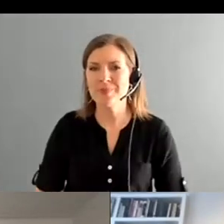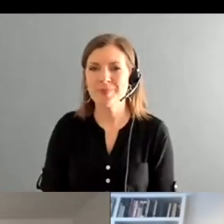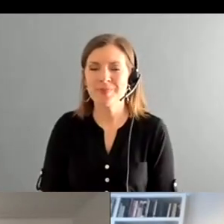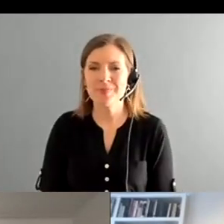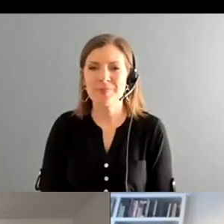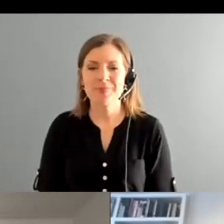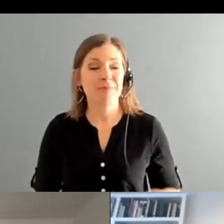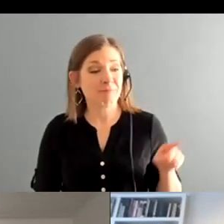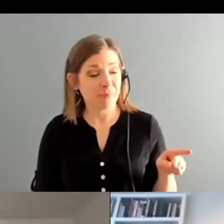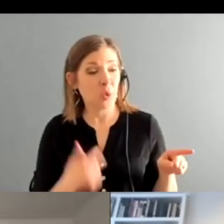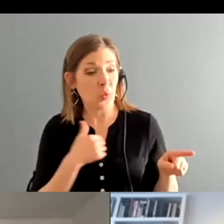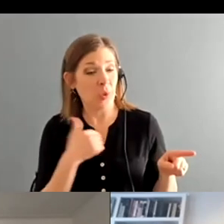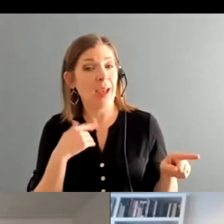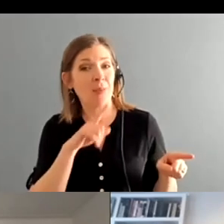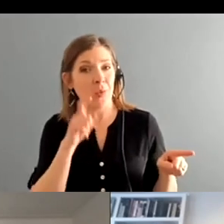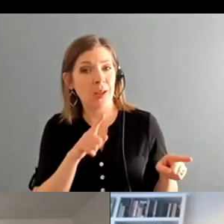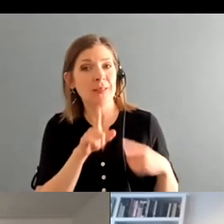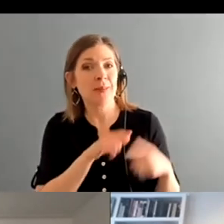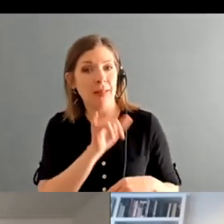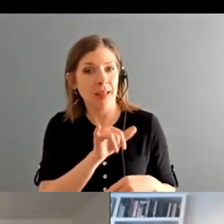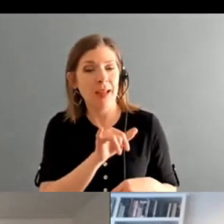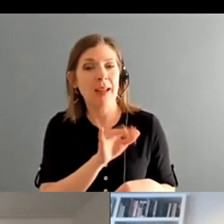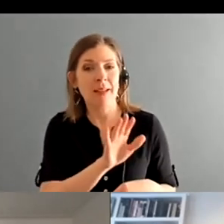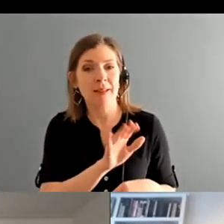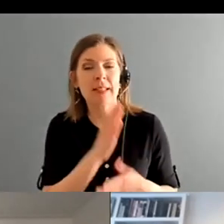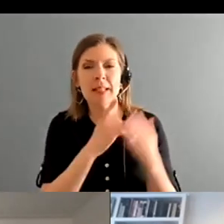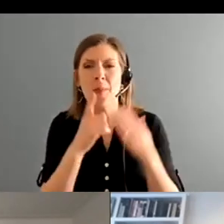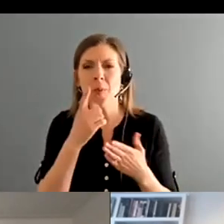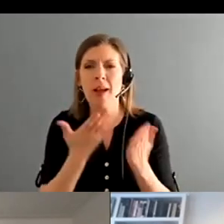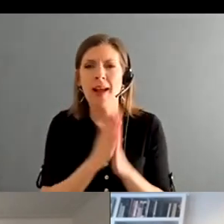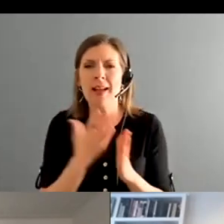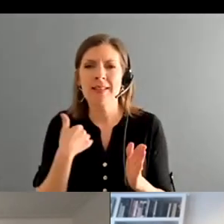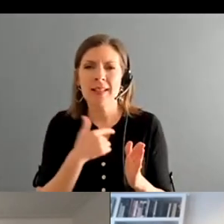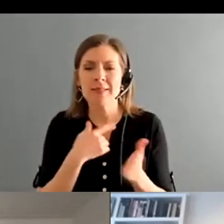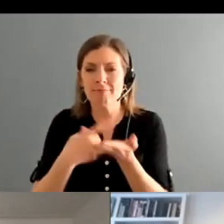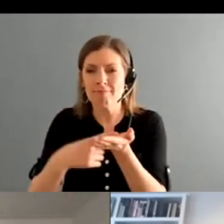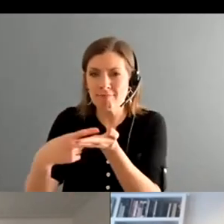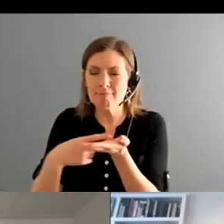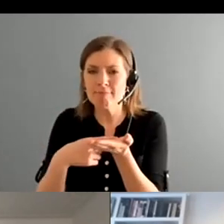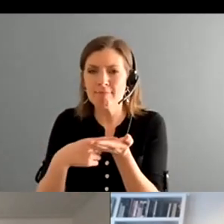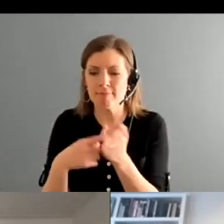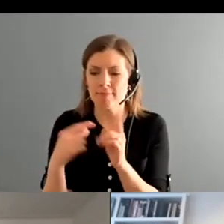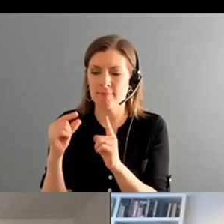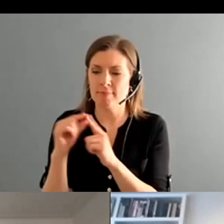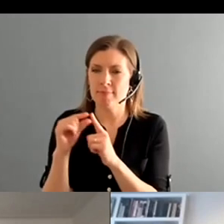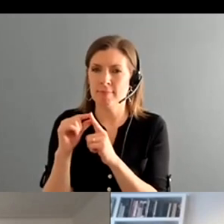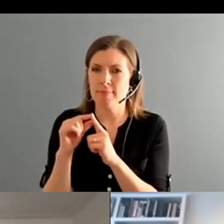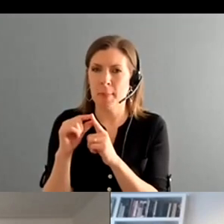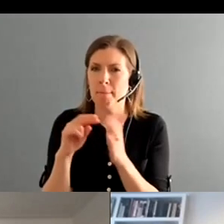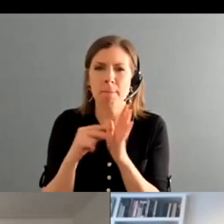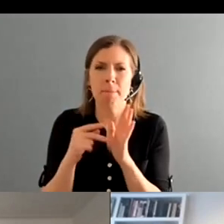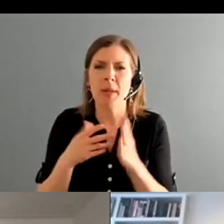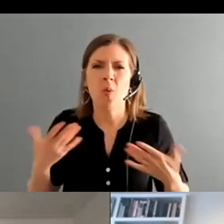We actually have a question on that. Someone asked us to discuss what the term self-taught means, and if you